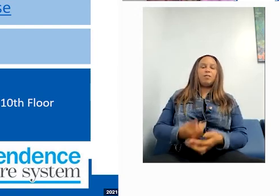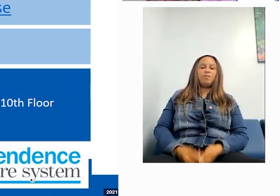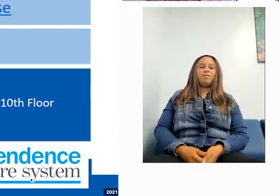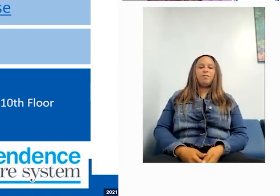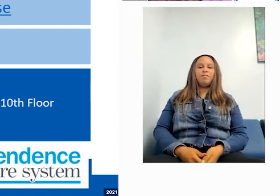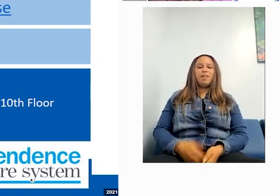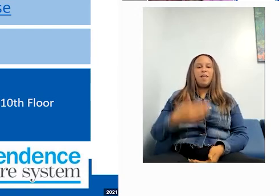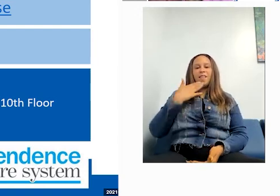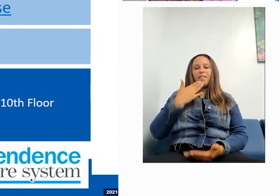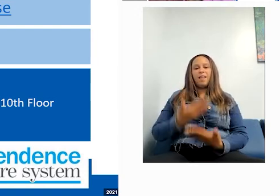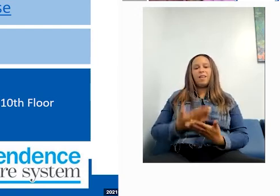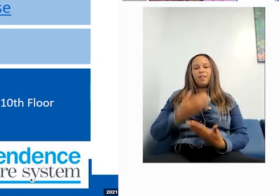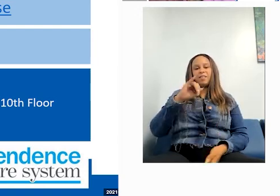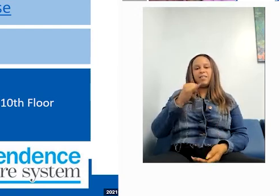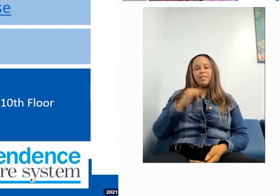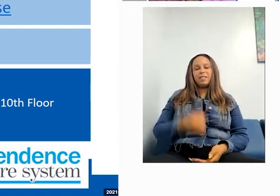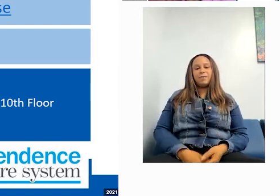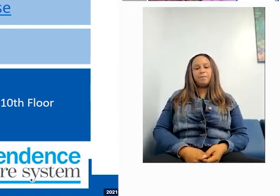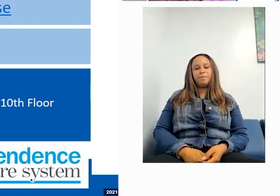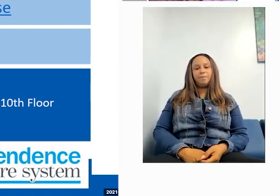thanks, Jessica. Thanks for sharing.